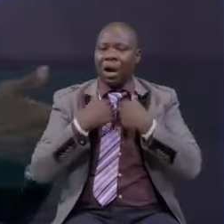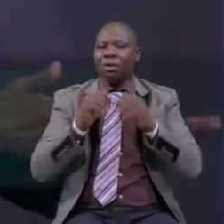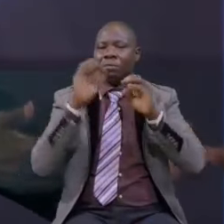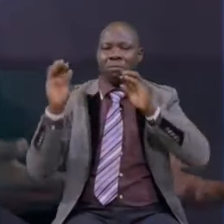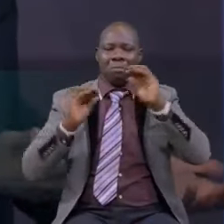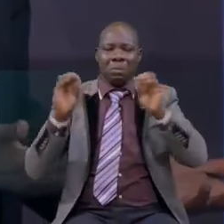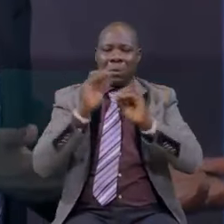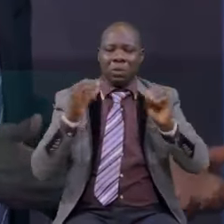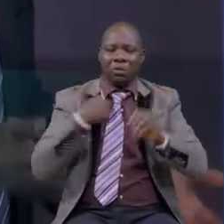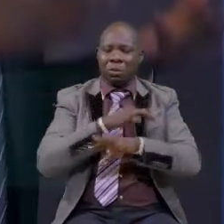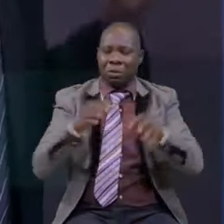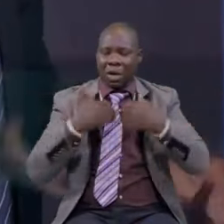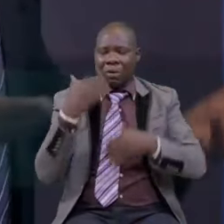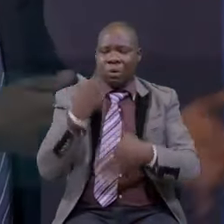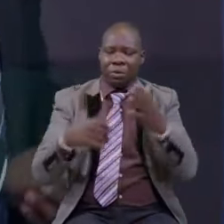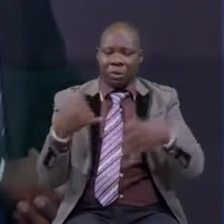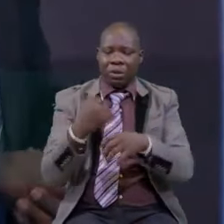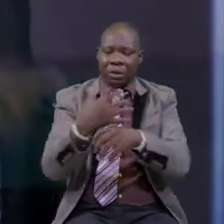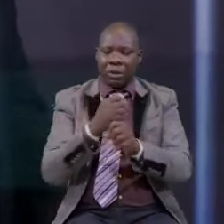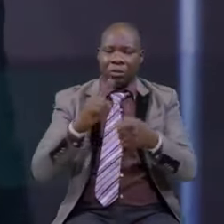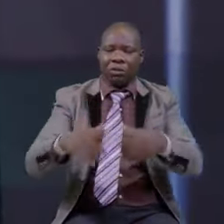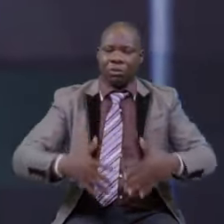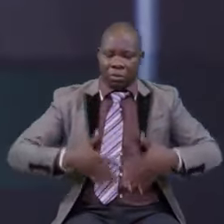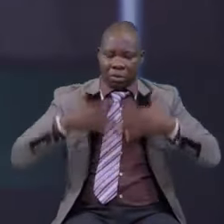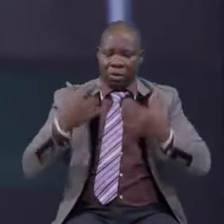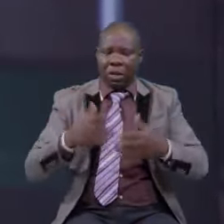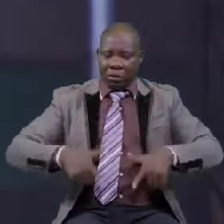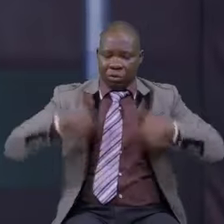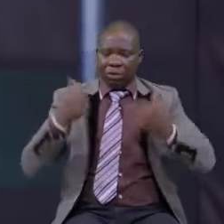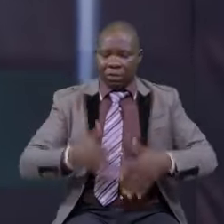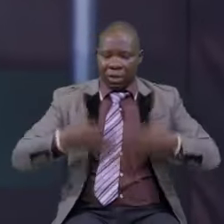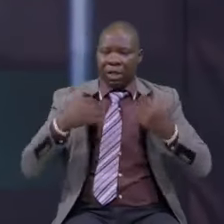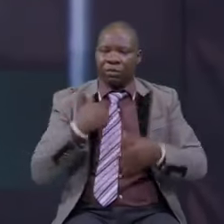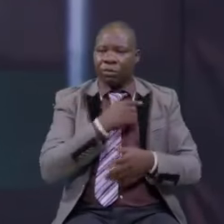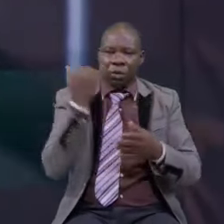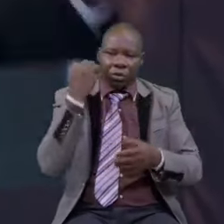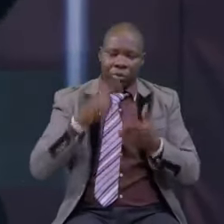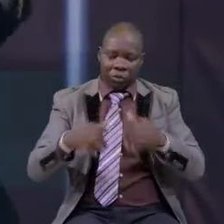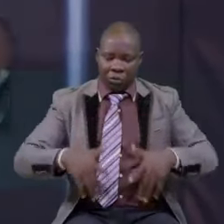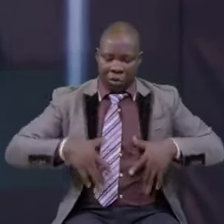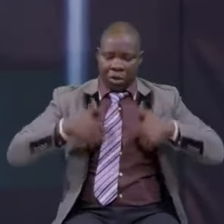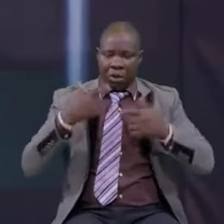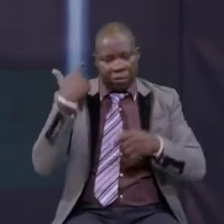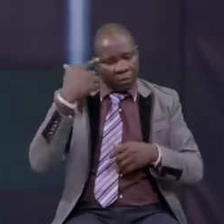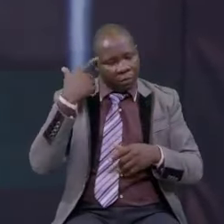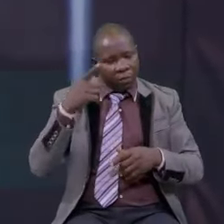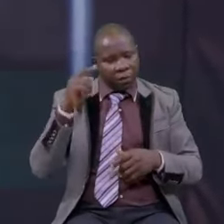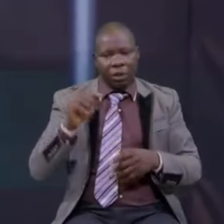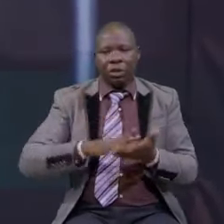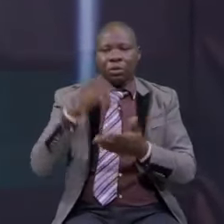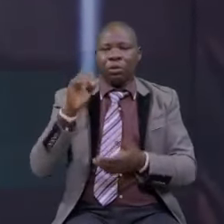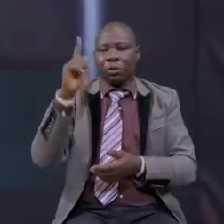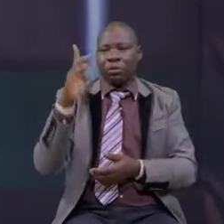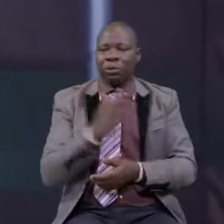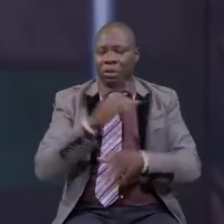what it takes to live the life we ought to live for the glory of God and for getting to heaven. And here he